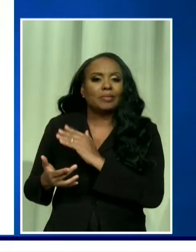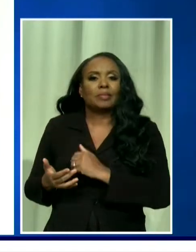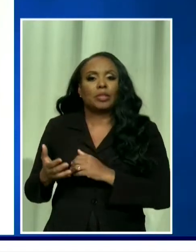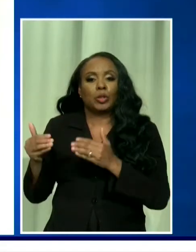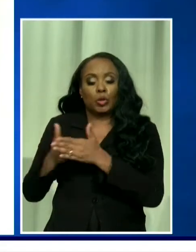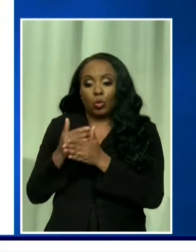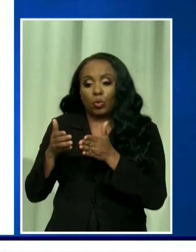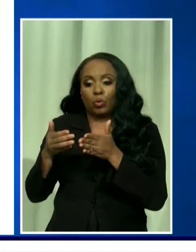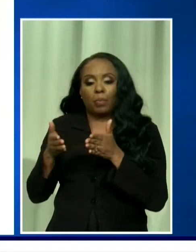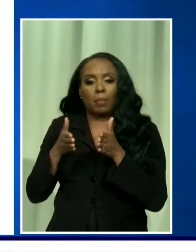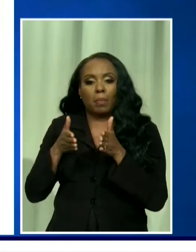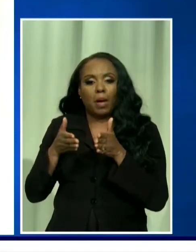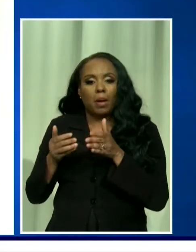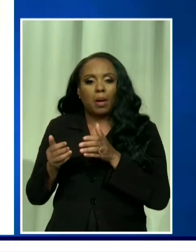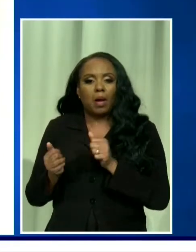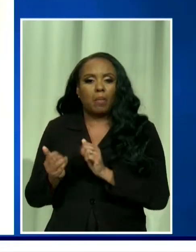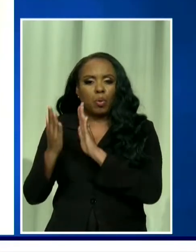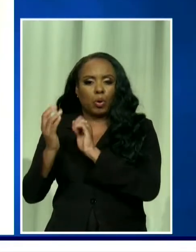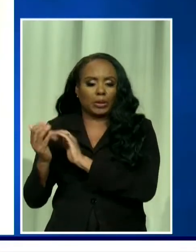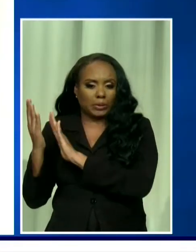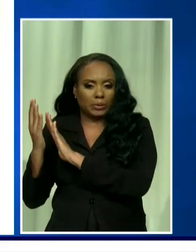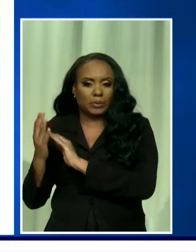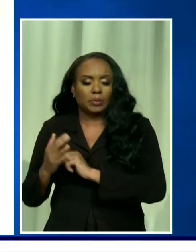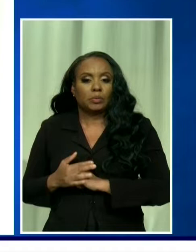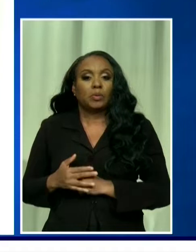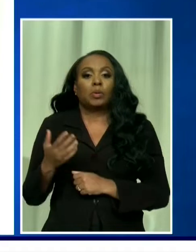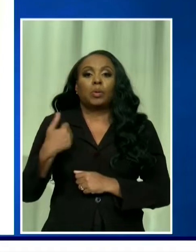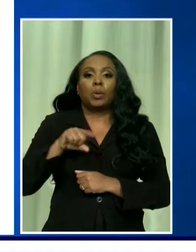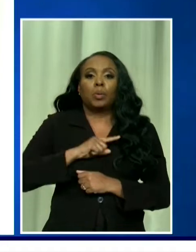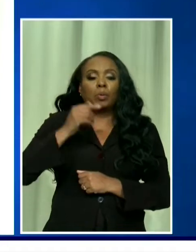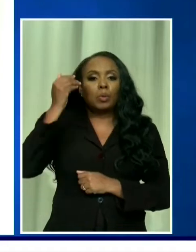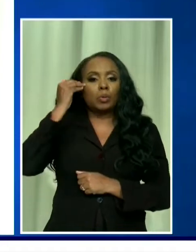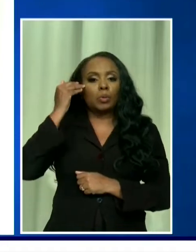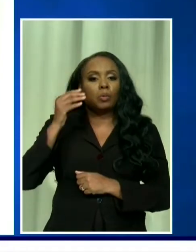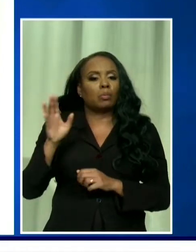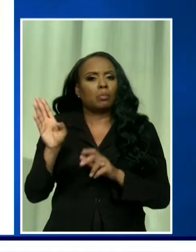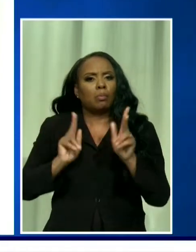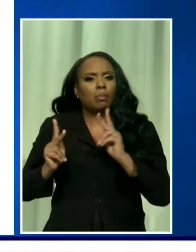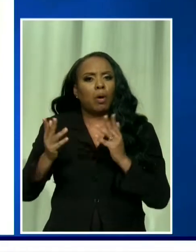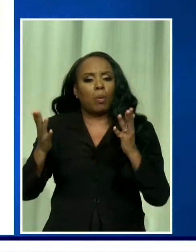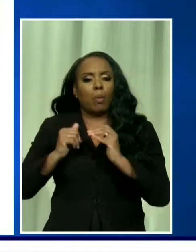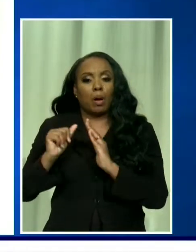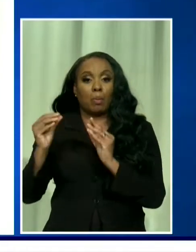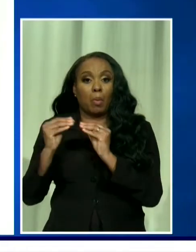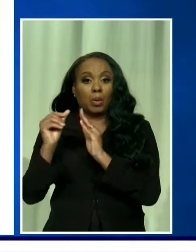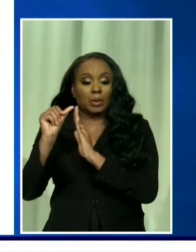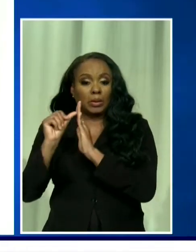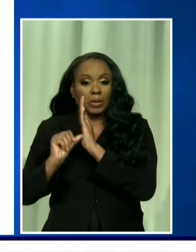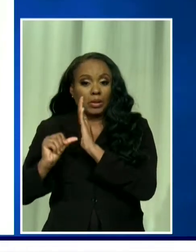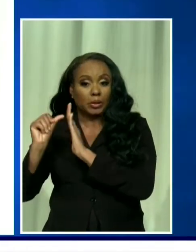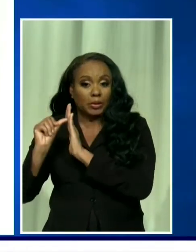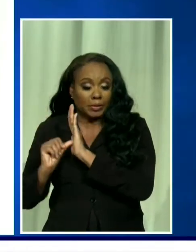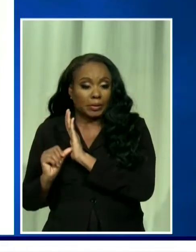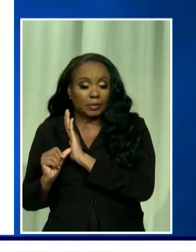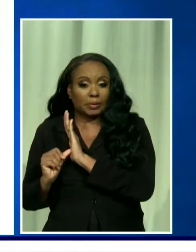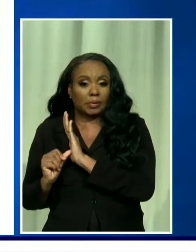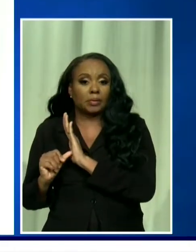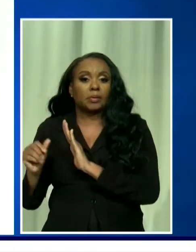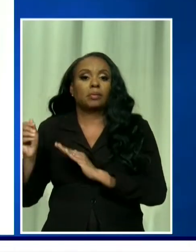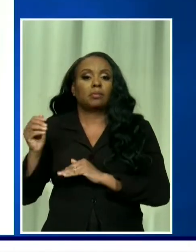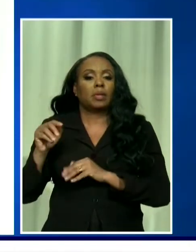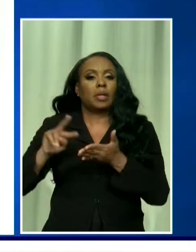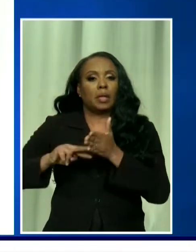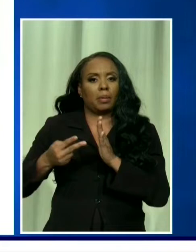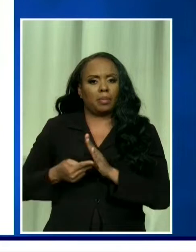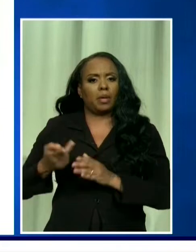to expand the capacity on island for local surgeries that would also put Barbados in good stead to